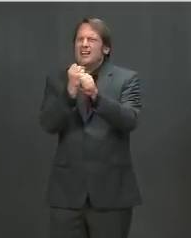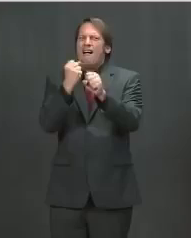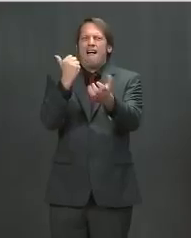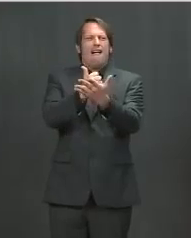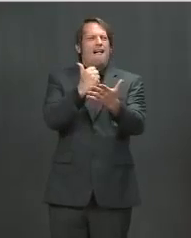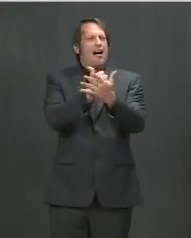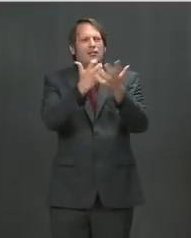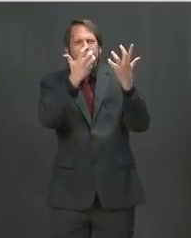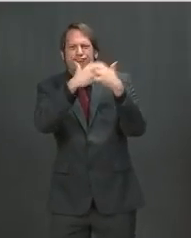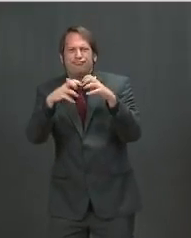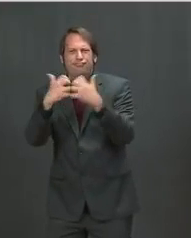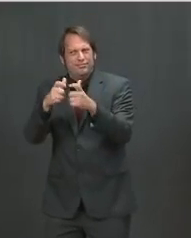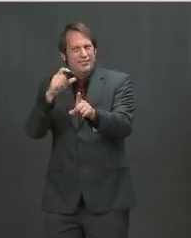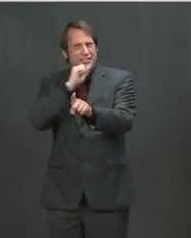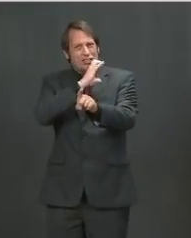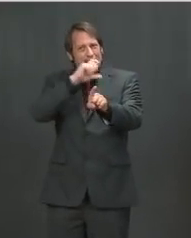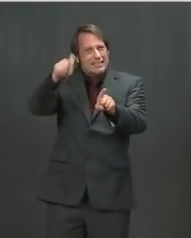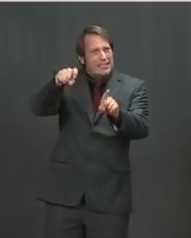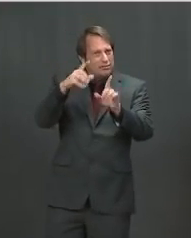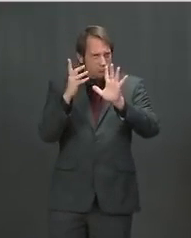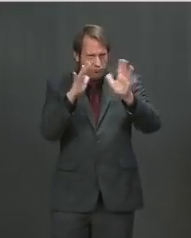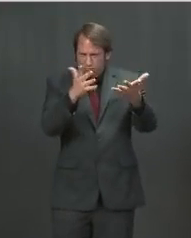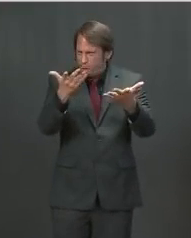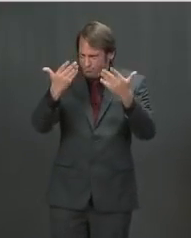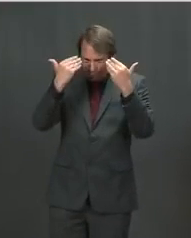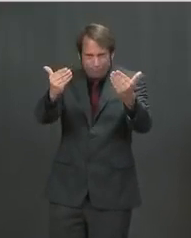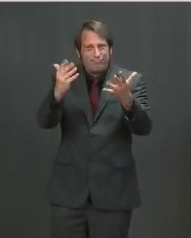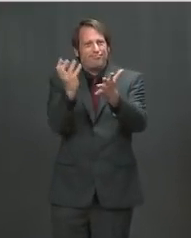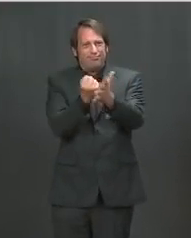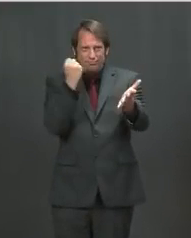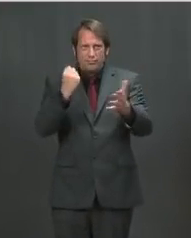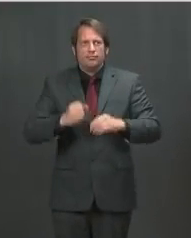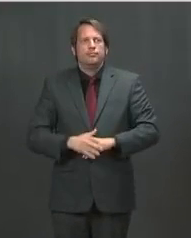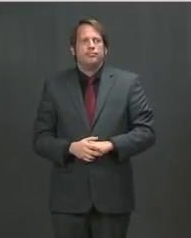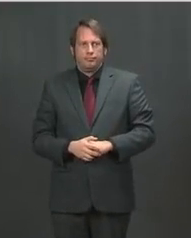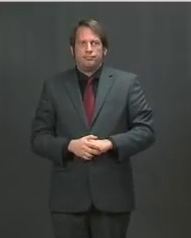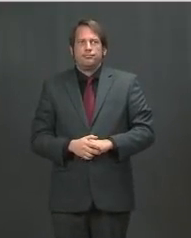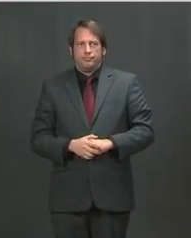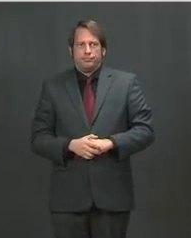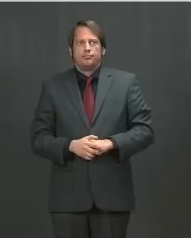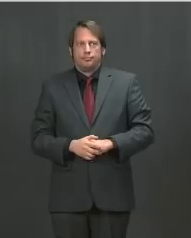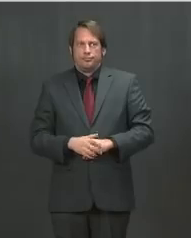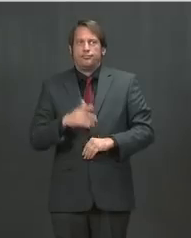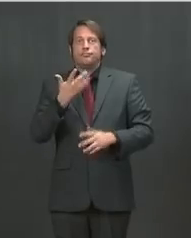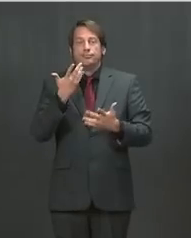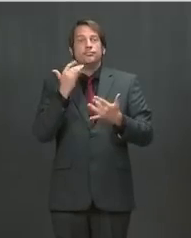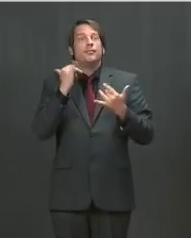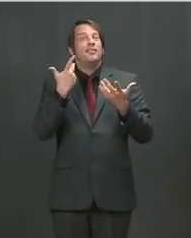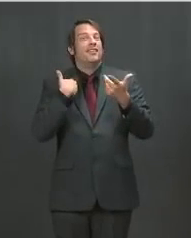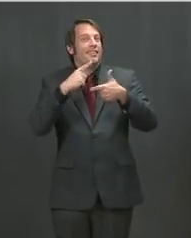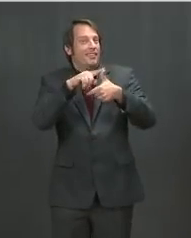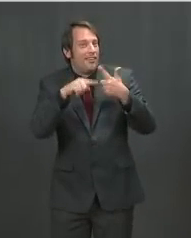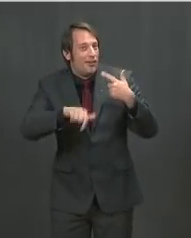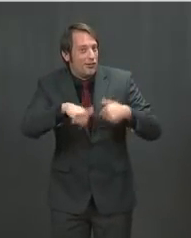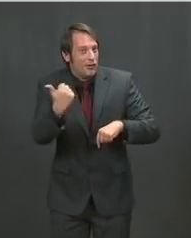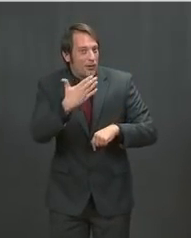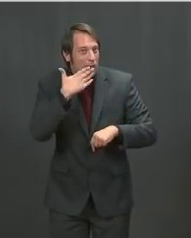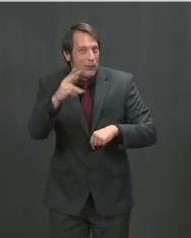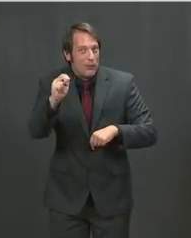need transportation or other help. The good news is that there are more and more locations in more places available for